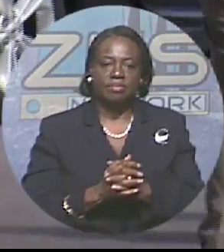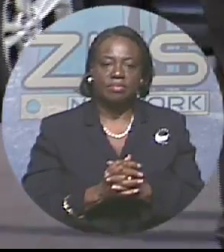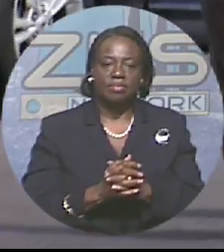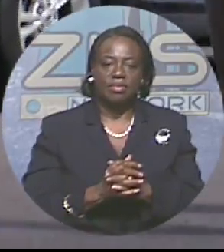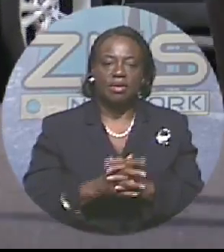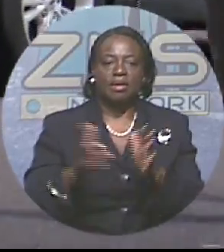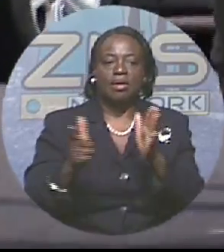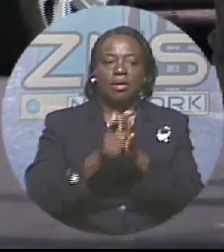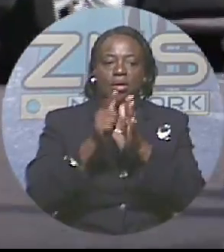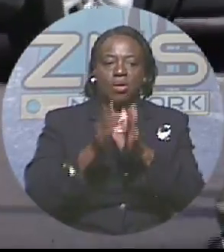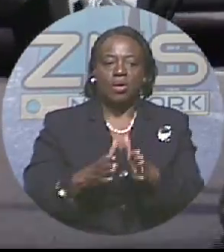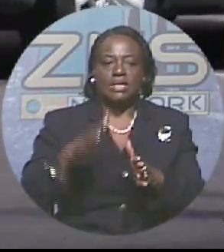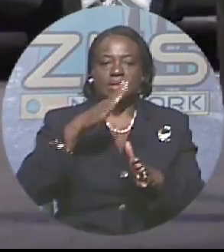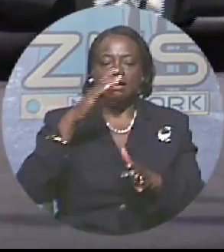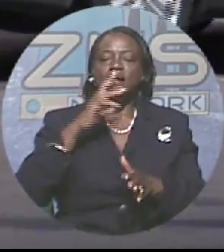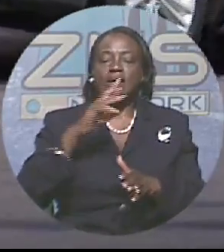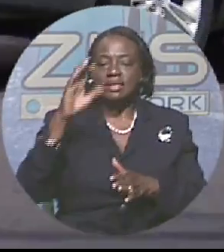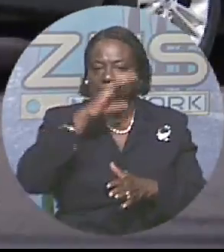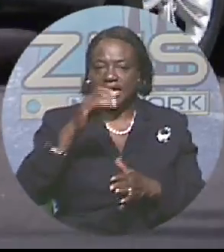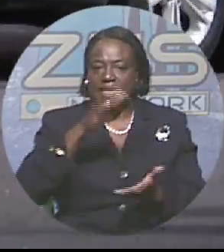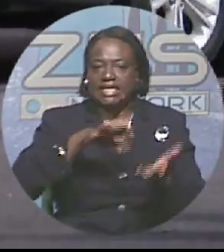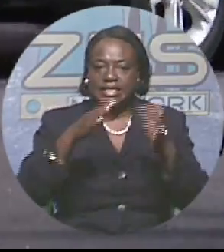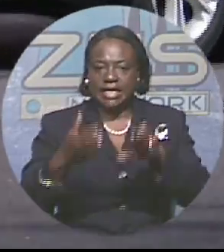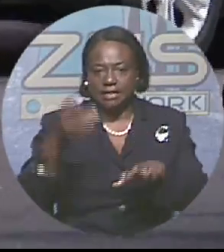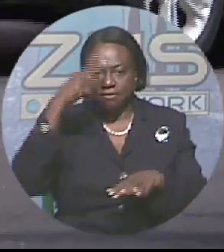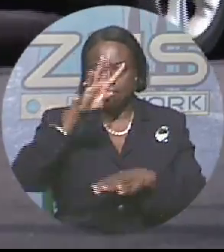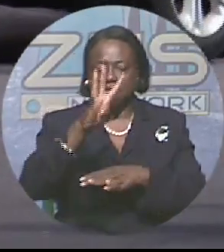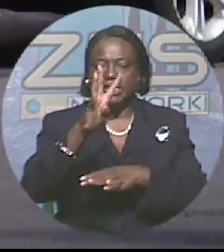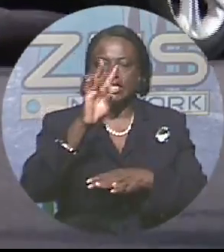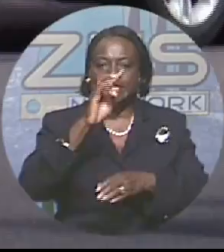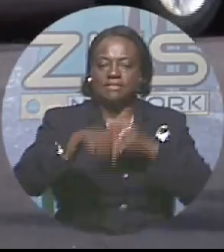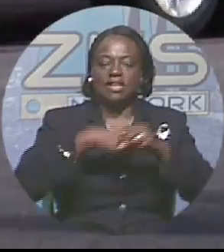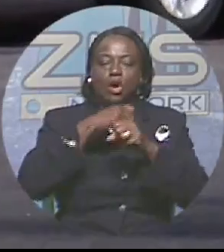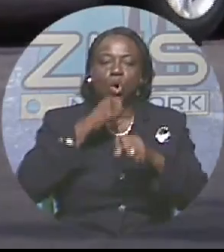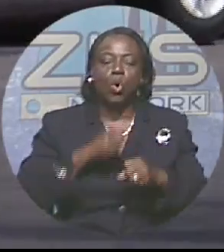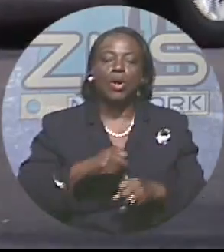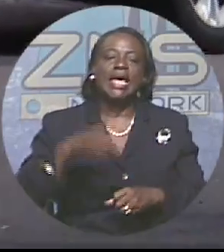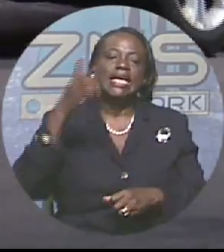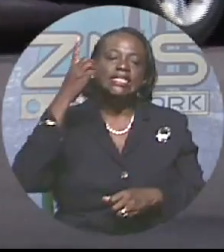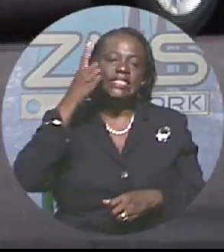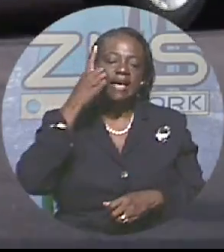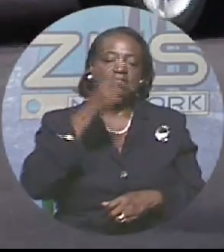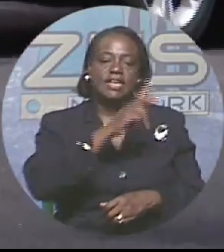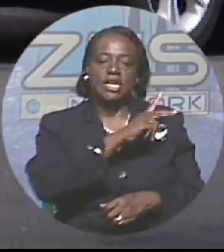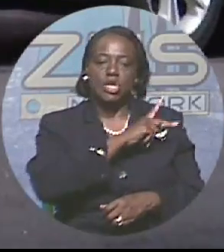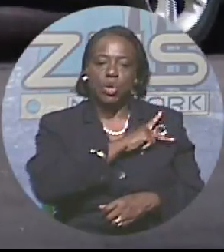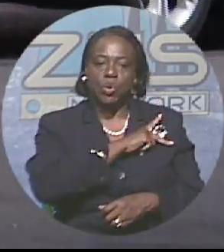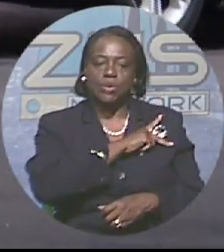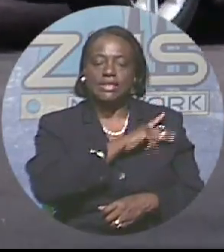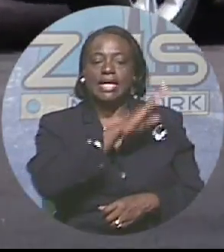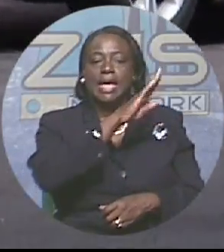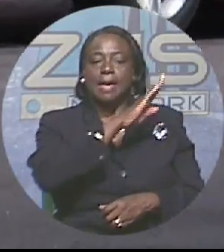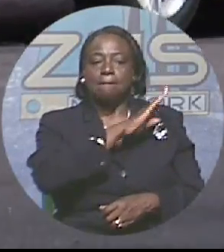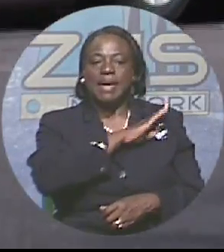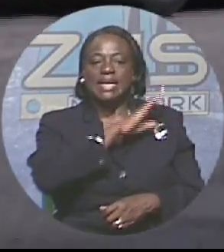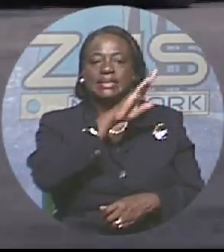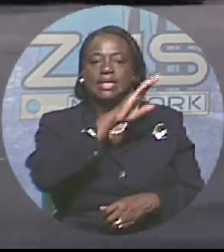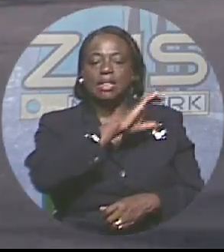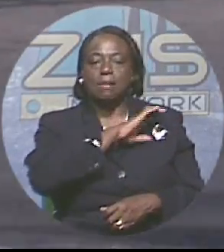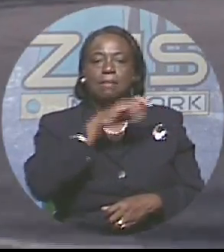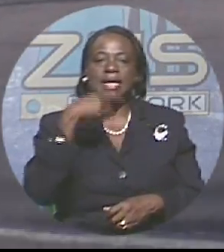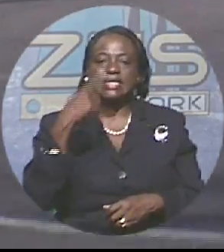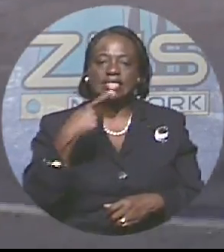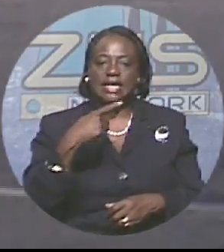Prosecutors are seeking the death penalty for 47-year-old Daphne Knowles. Lead prosecutor Basil Cumberbatch informed the court of the